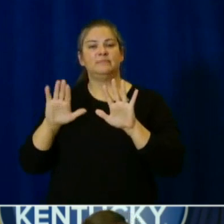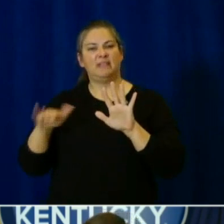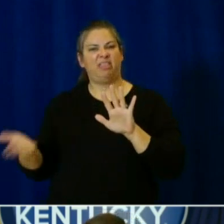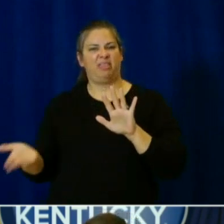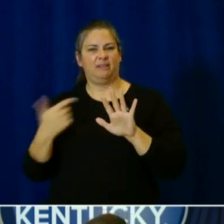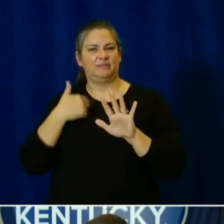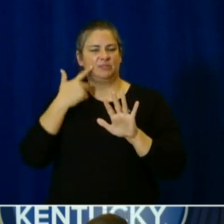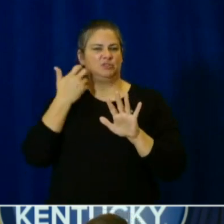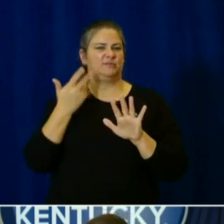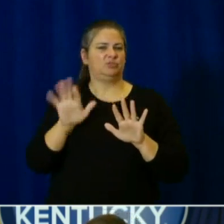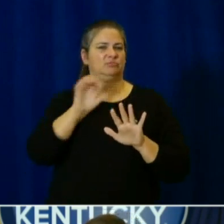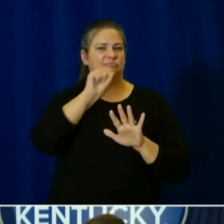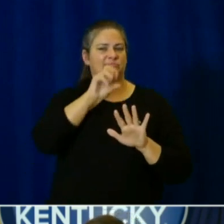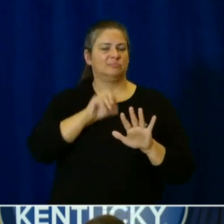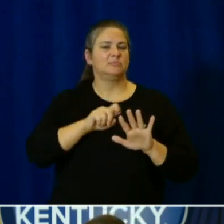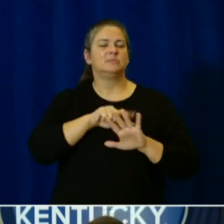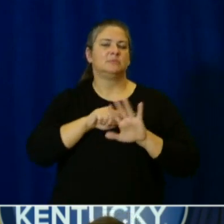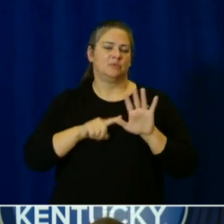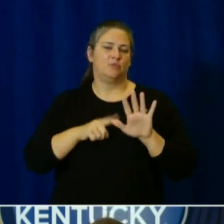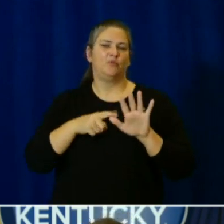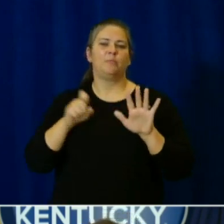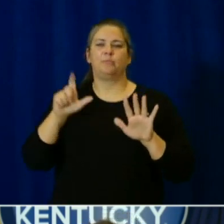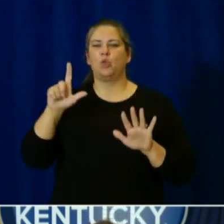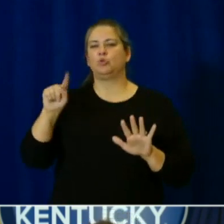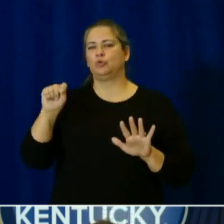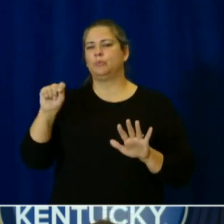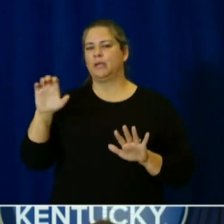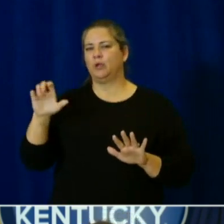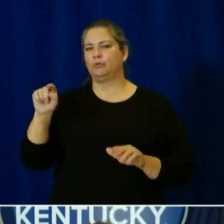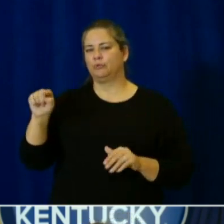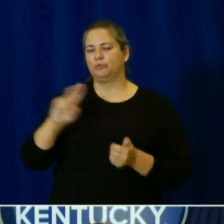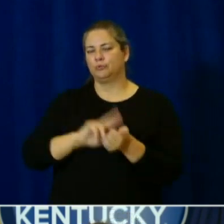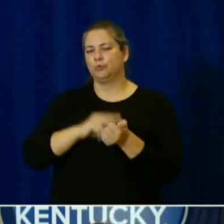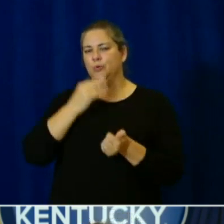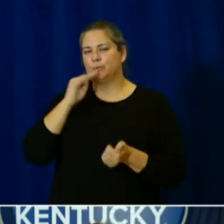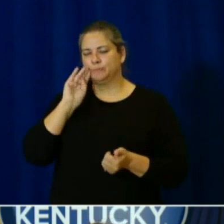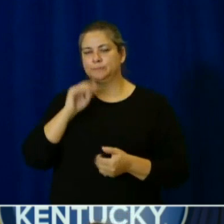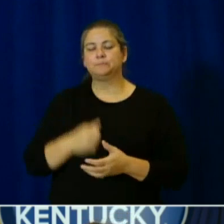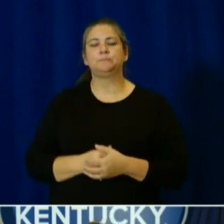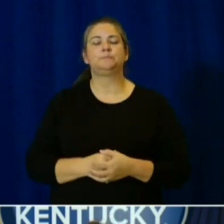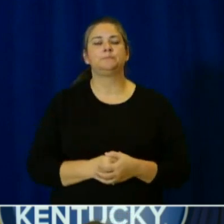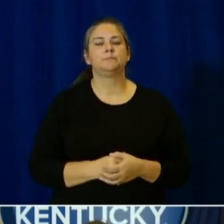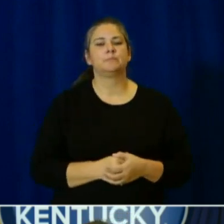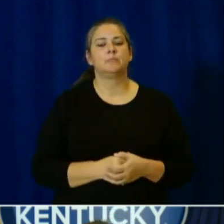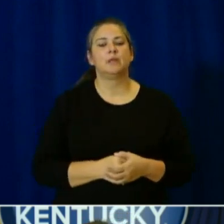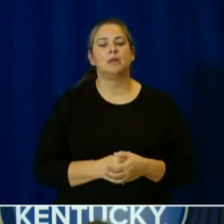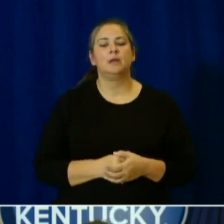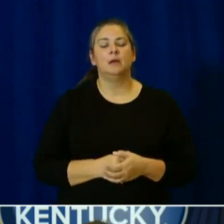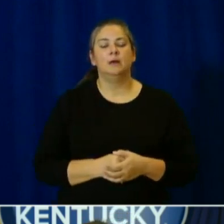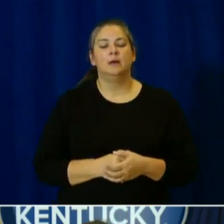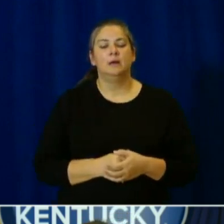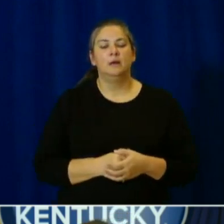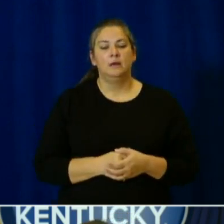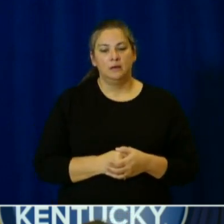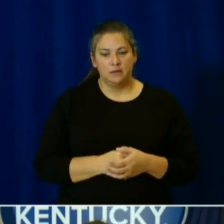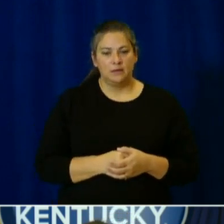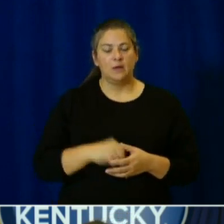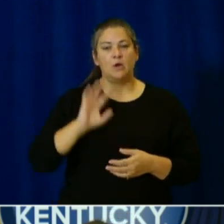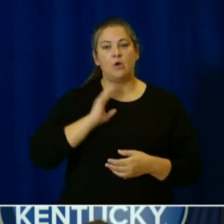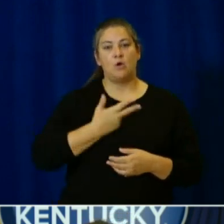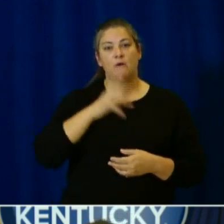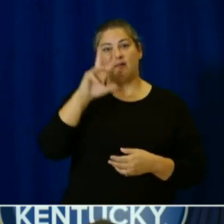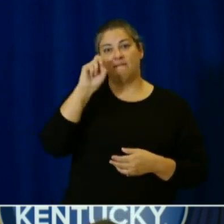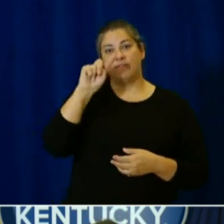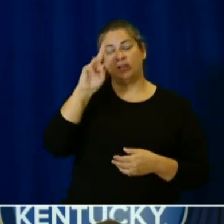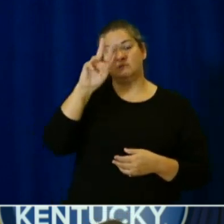previously reported attributable to long-term care. The situation in our veterans home that